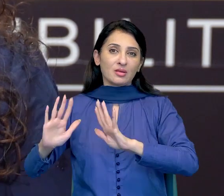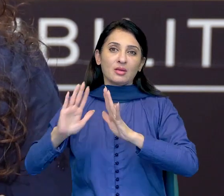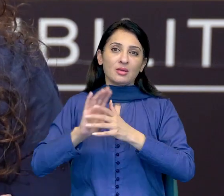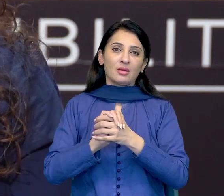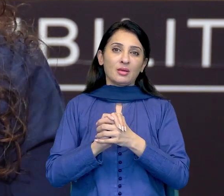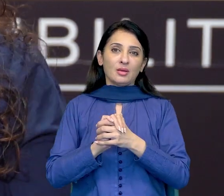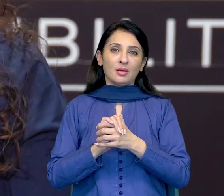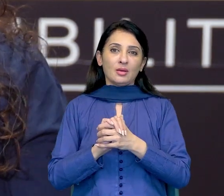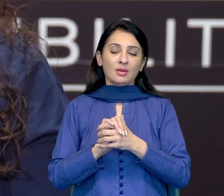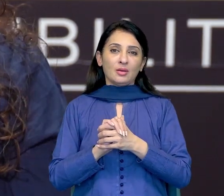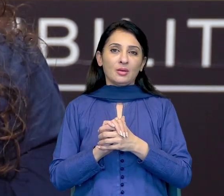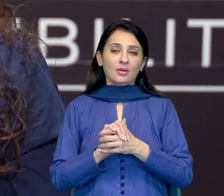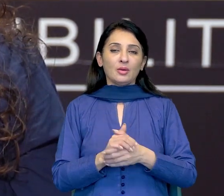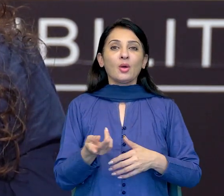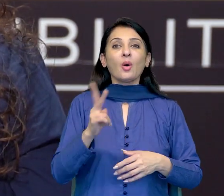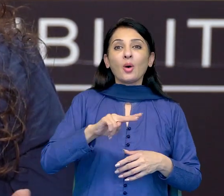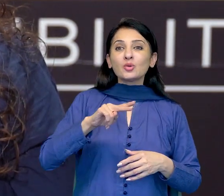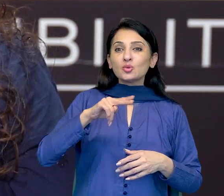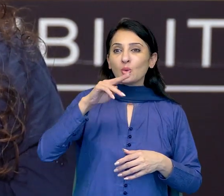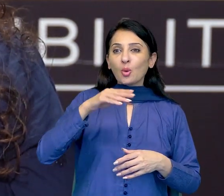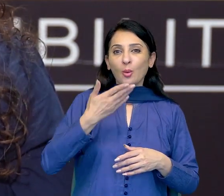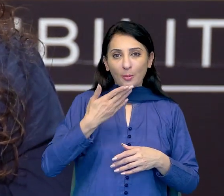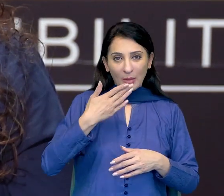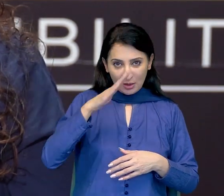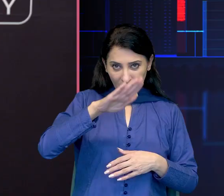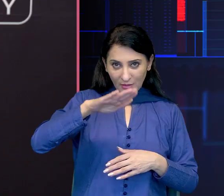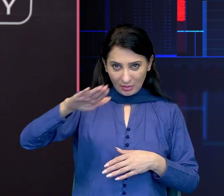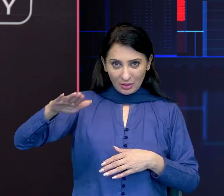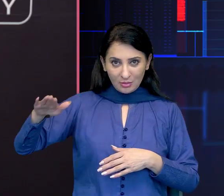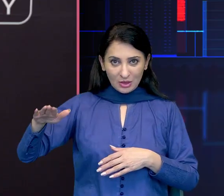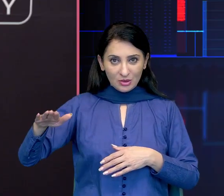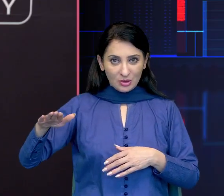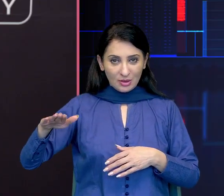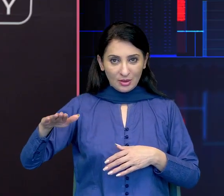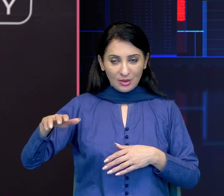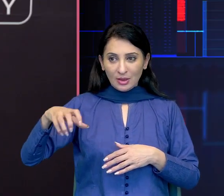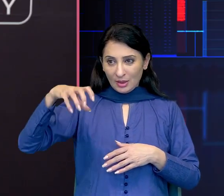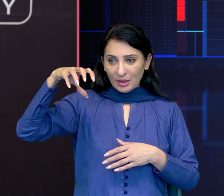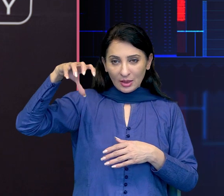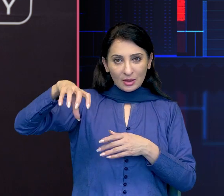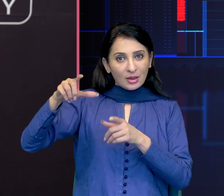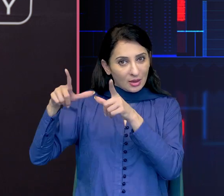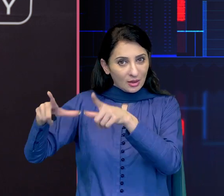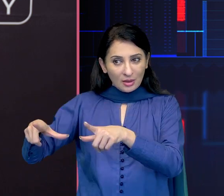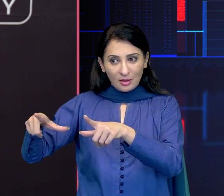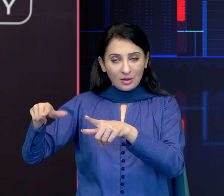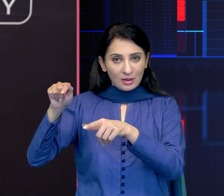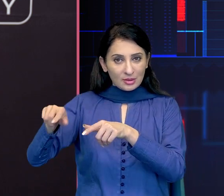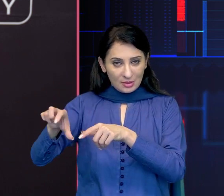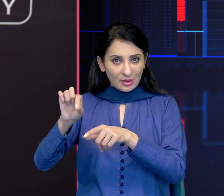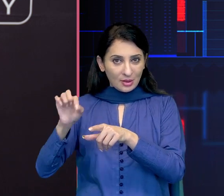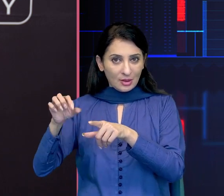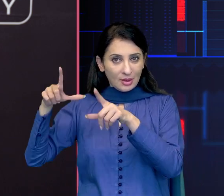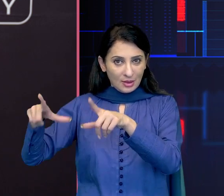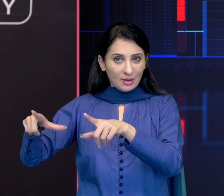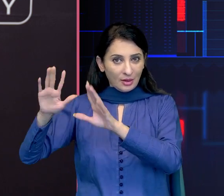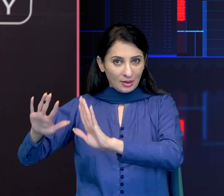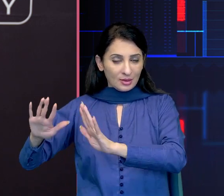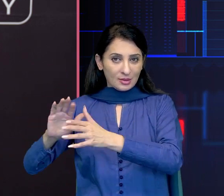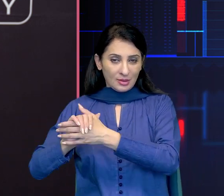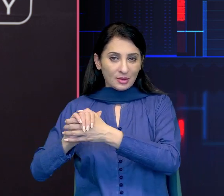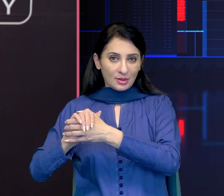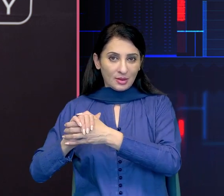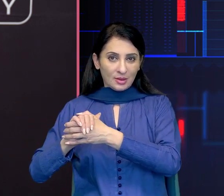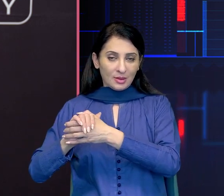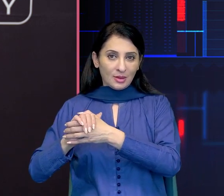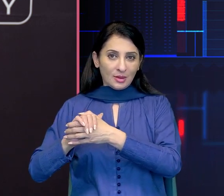the ethnic and linguistic clashes. So, and students from a